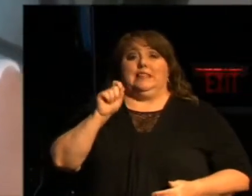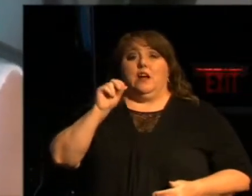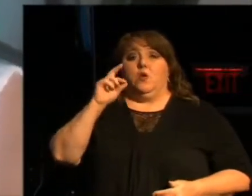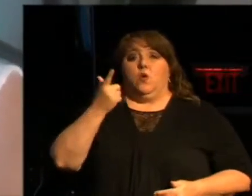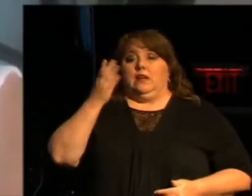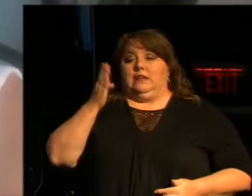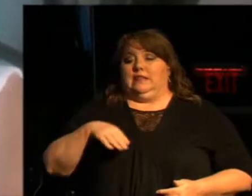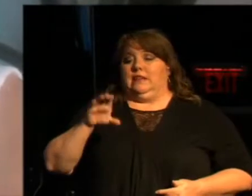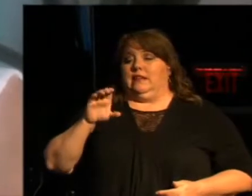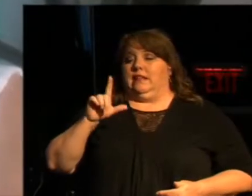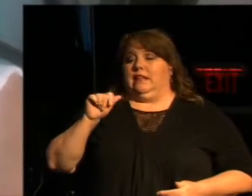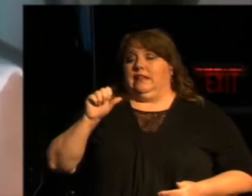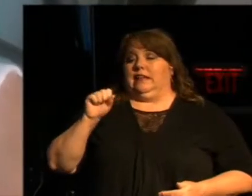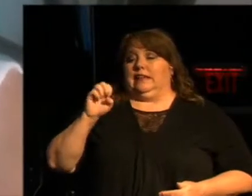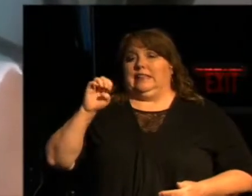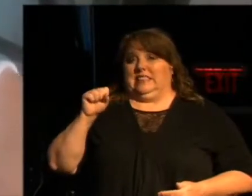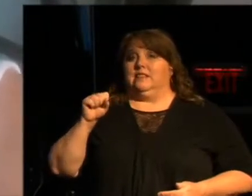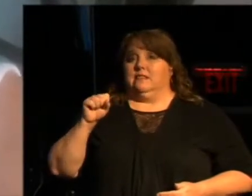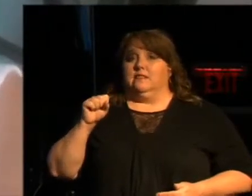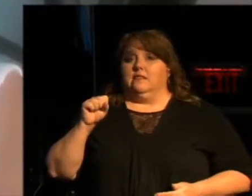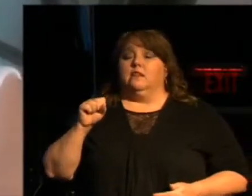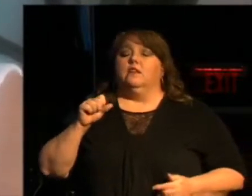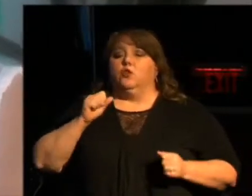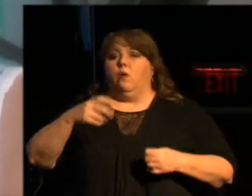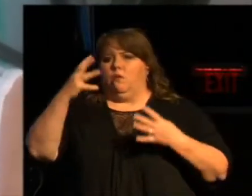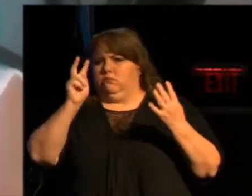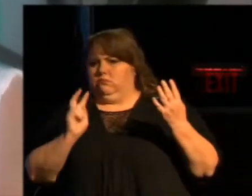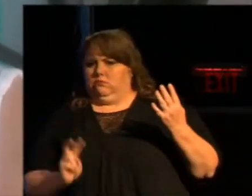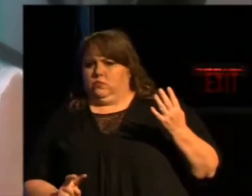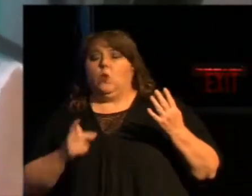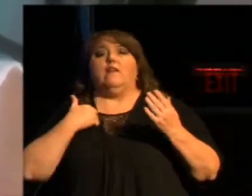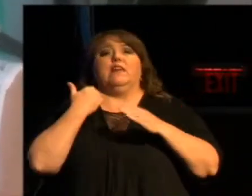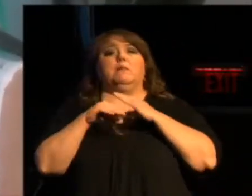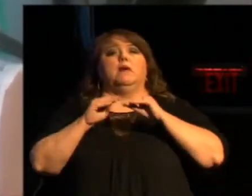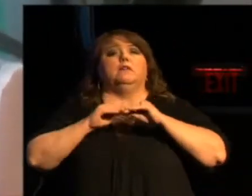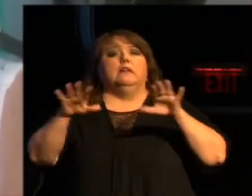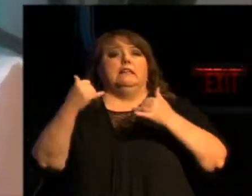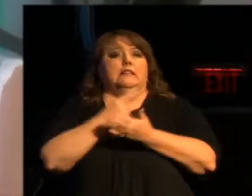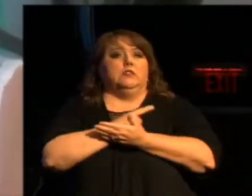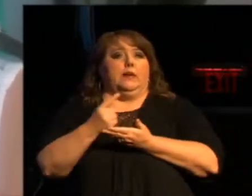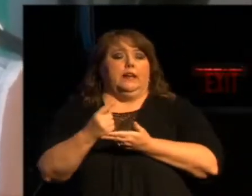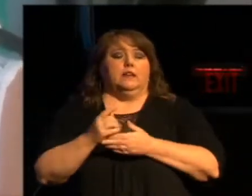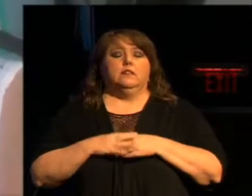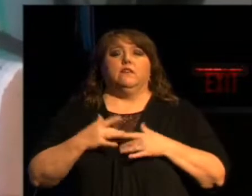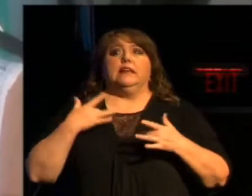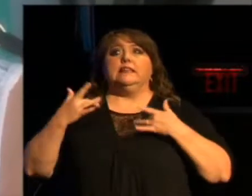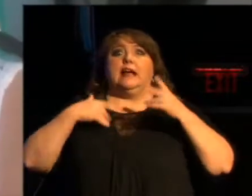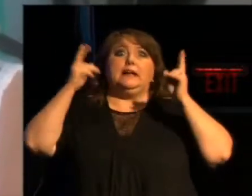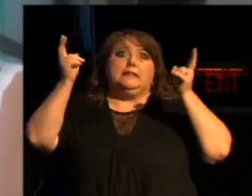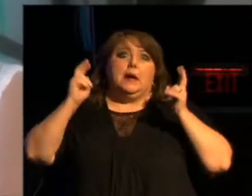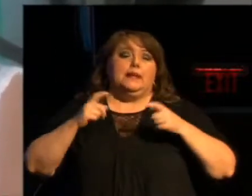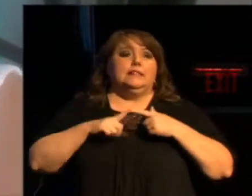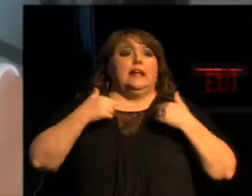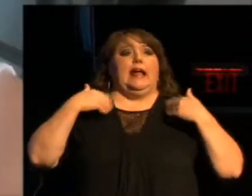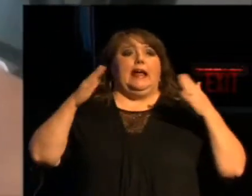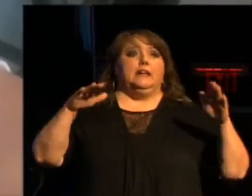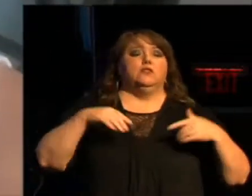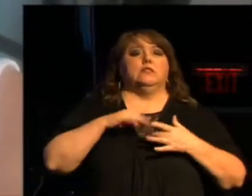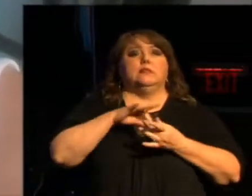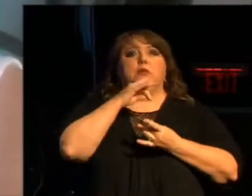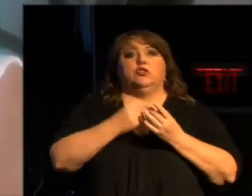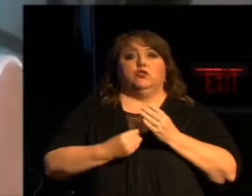llumc.org/classes or watch for the email that's coming out this week. We've got some really exciting topics like angels and spiritual growth